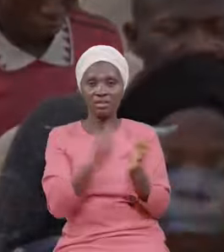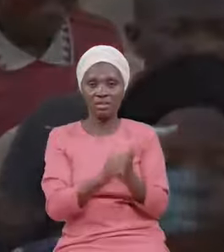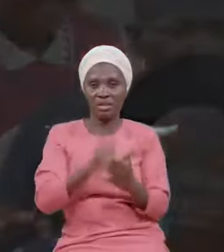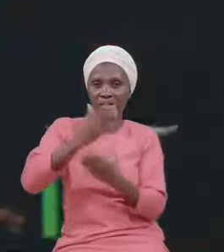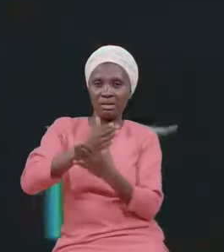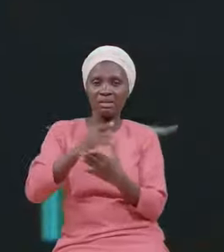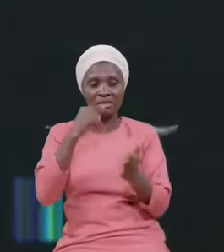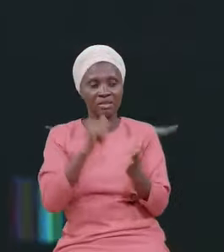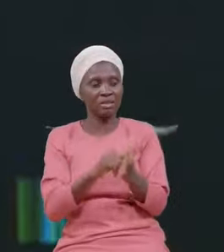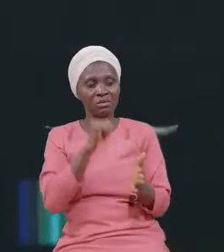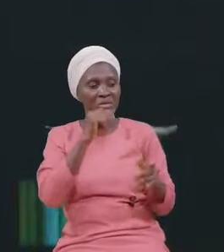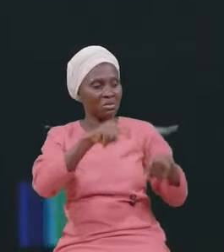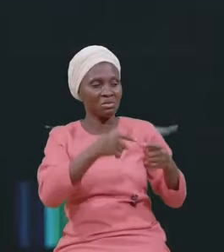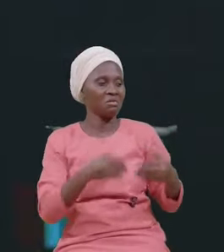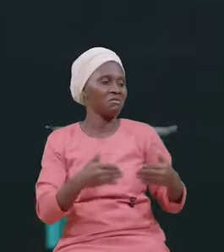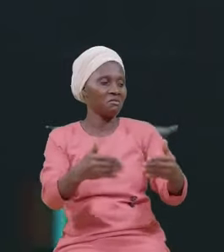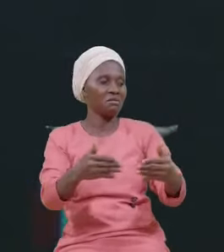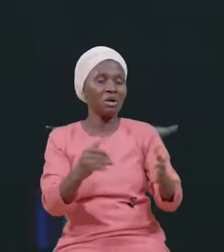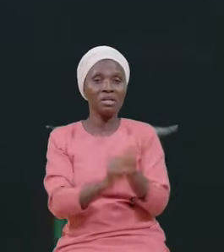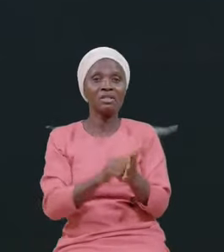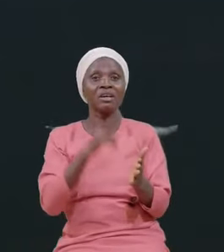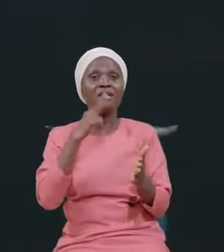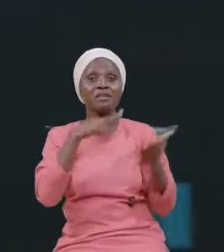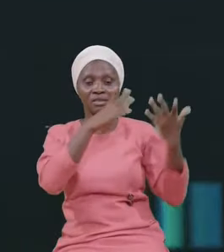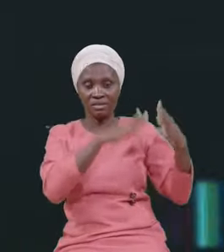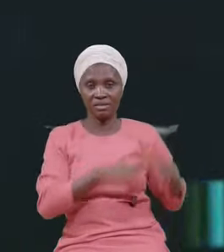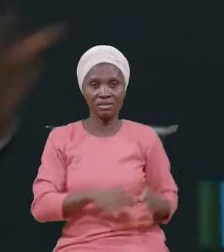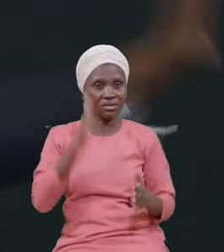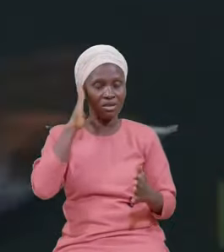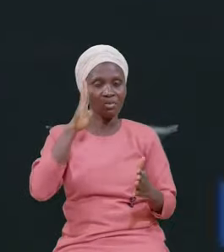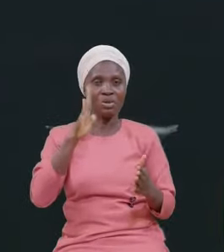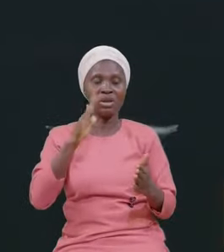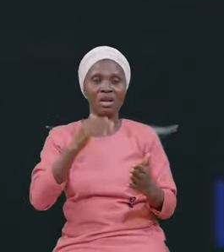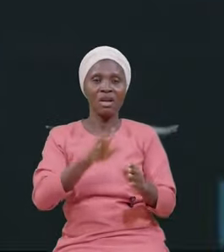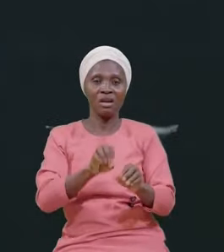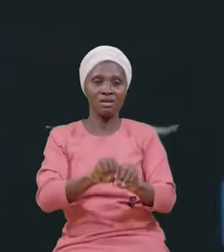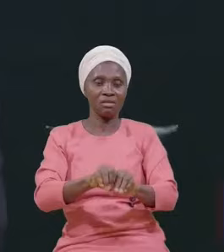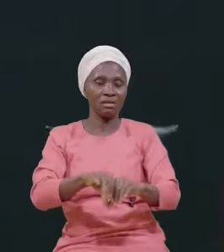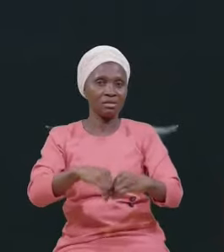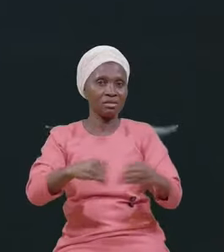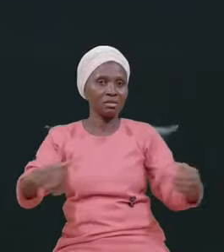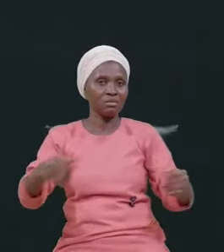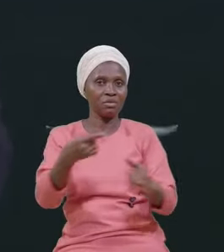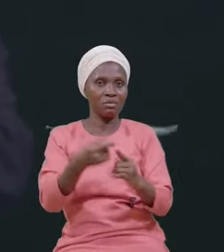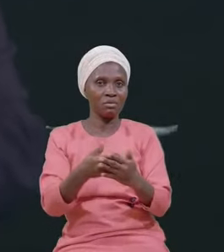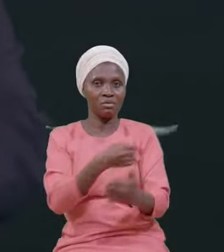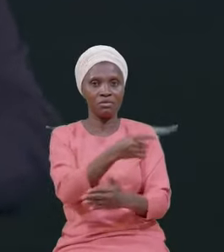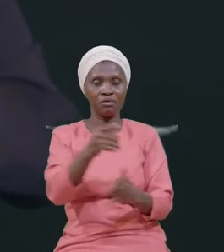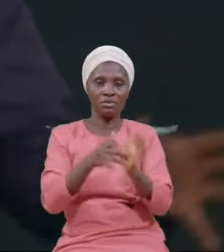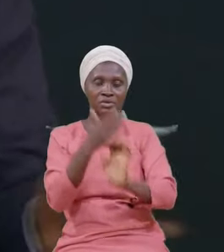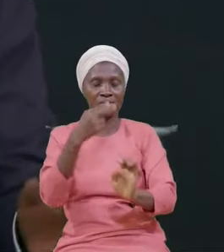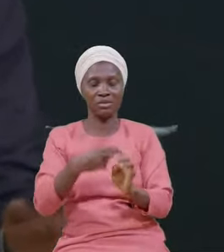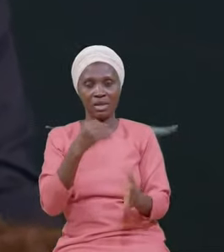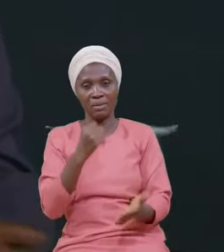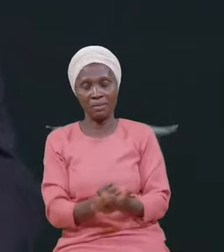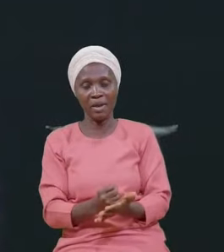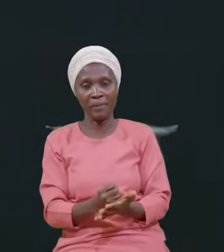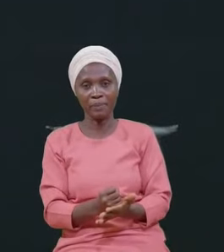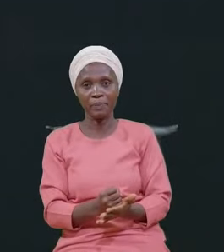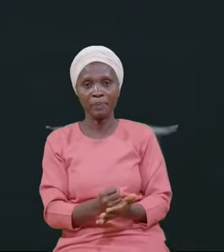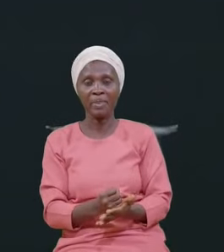the malit in the land in the wilderness that block them and the BAM and the